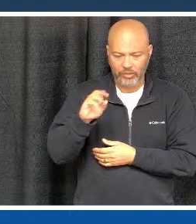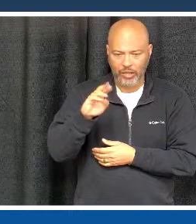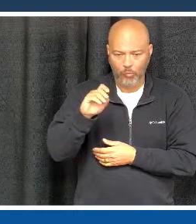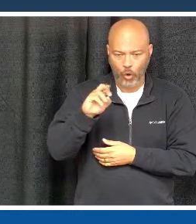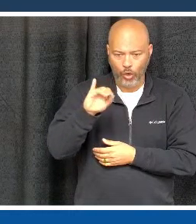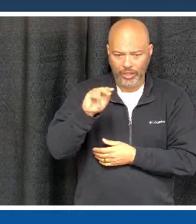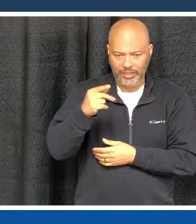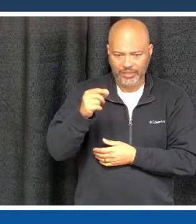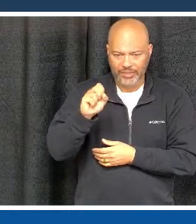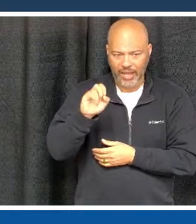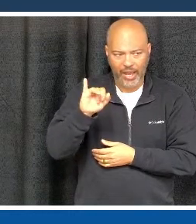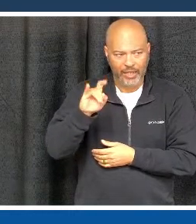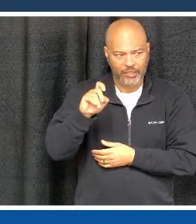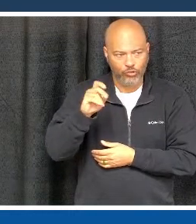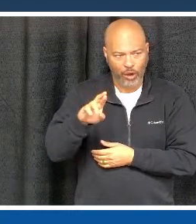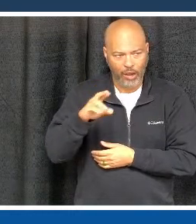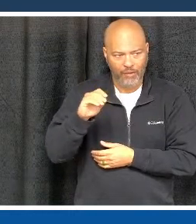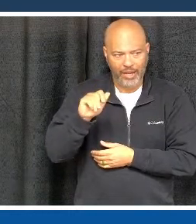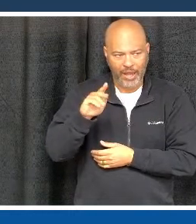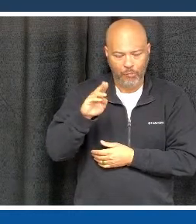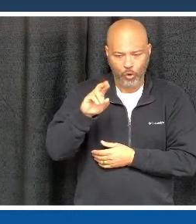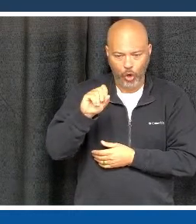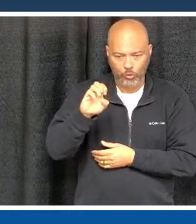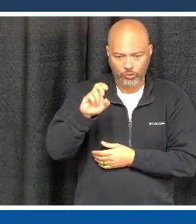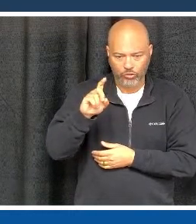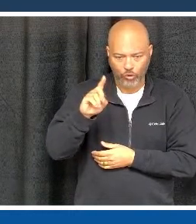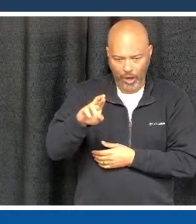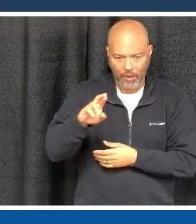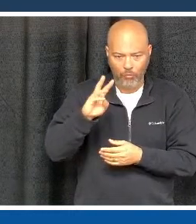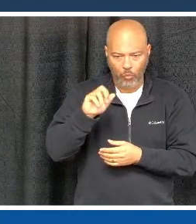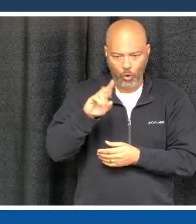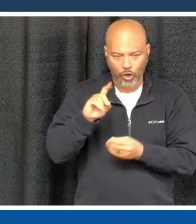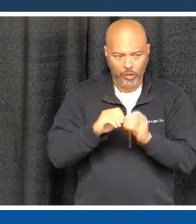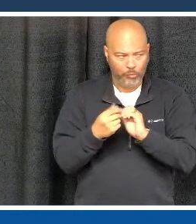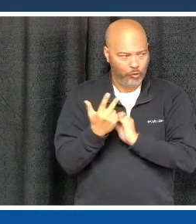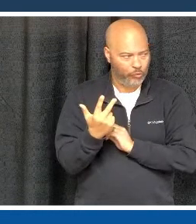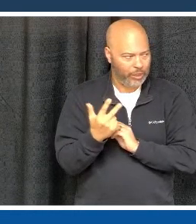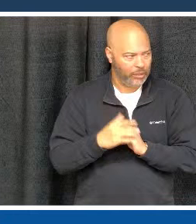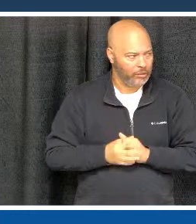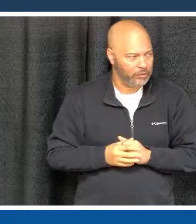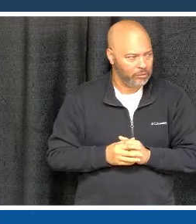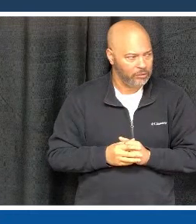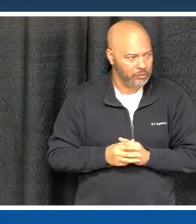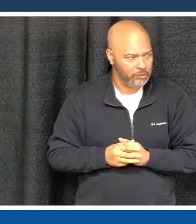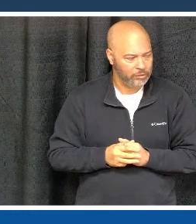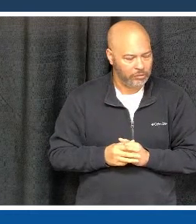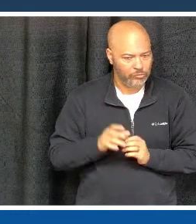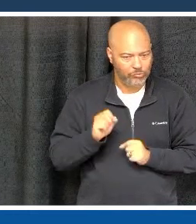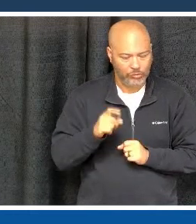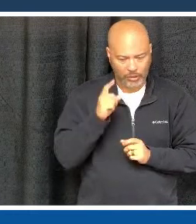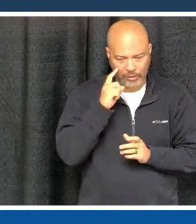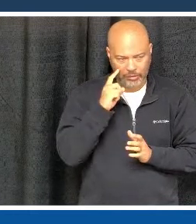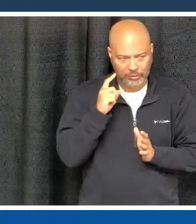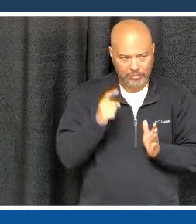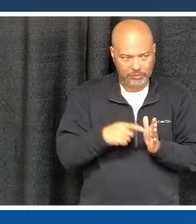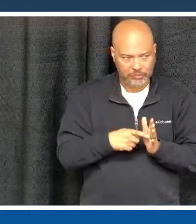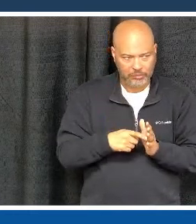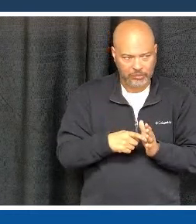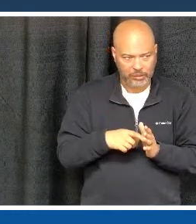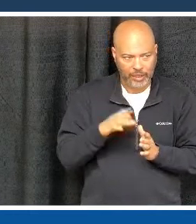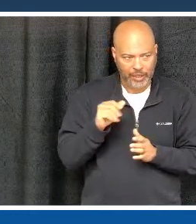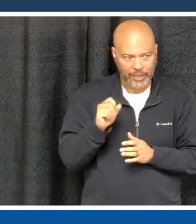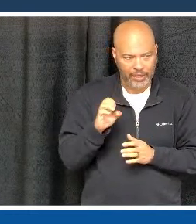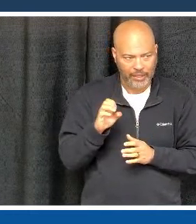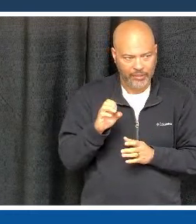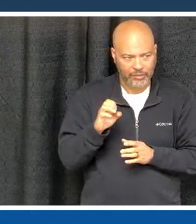corner of Britton Springs and Ambrose Drive. This is in Council Ward number 3. You can see our earlier zoning case